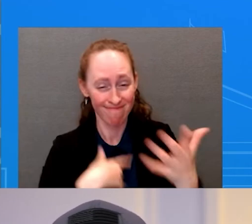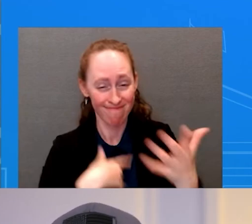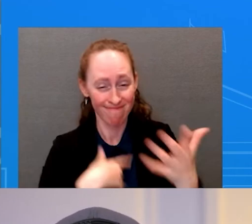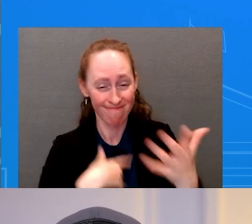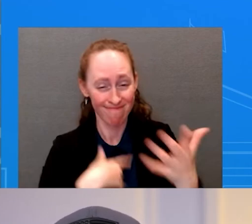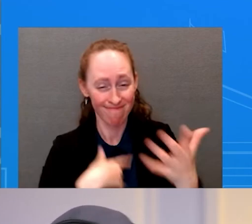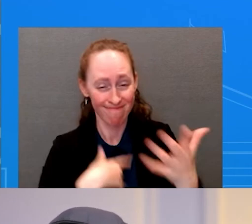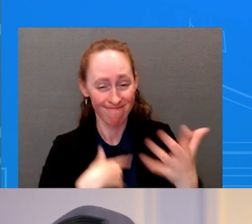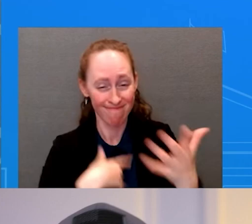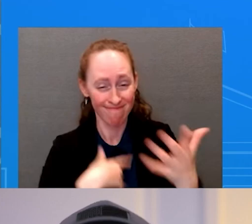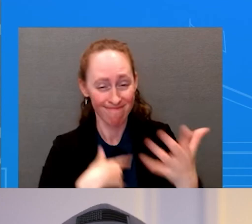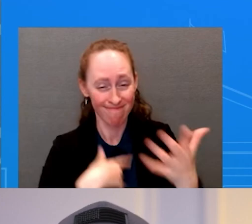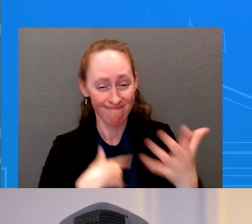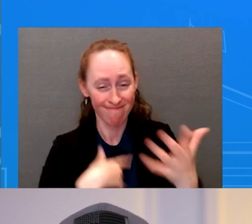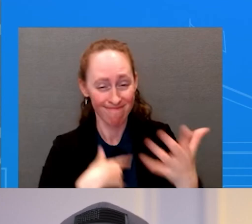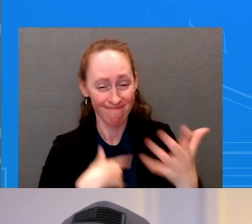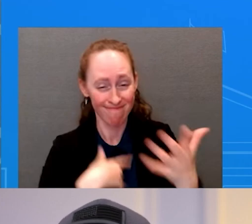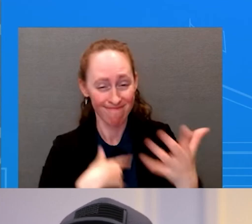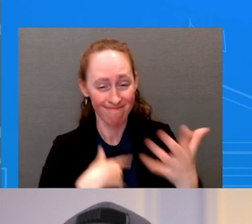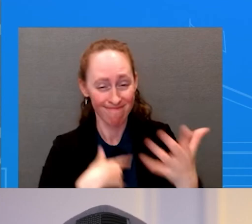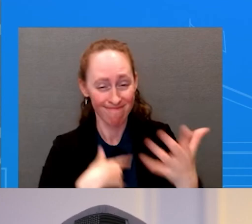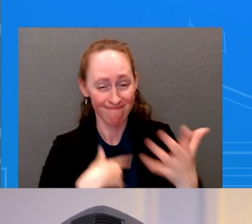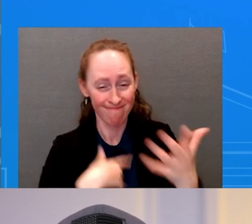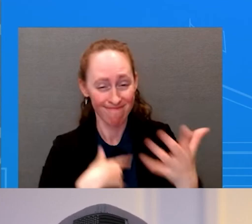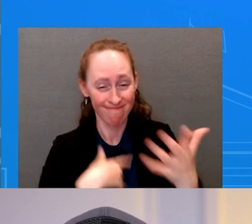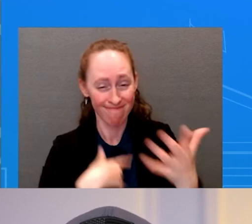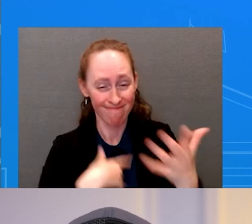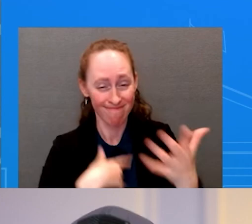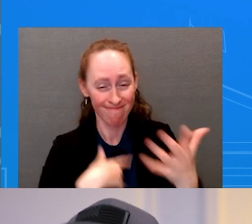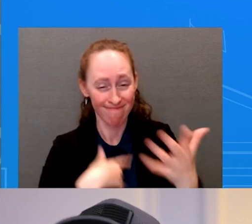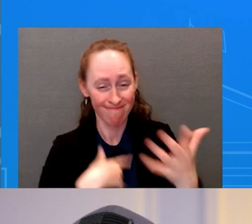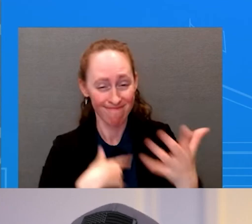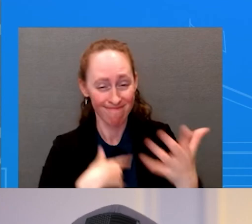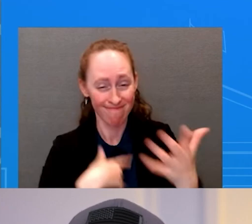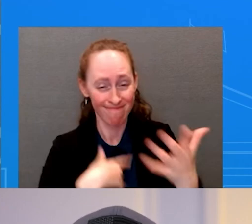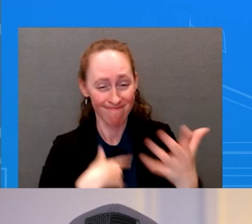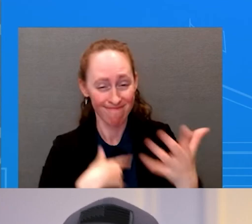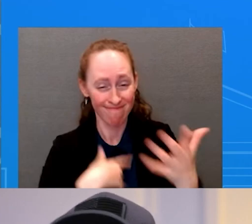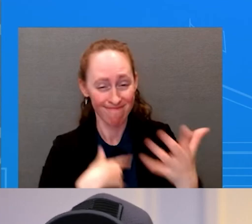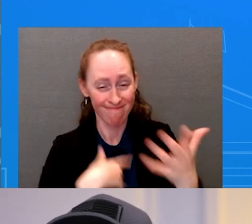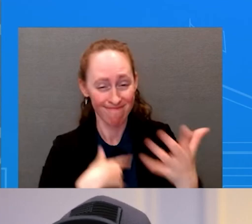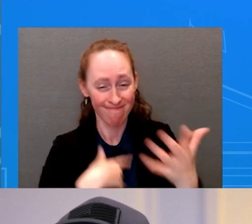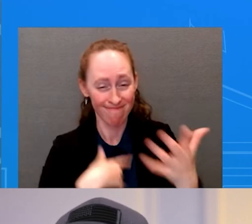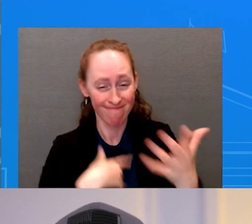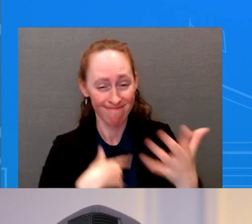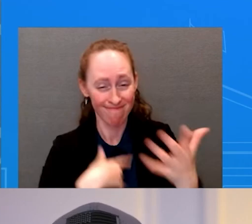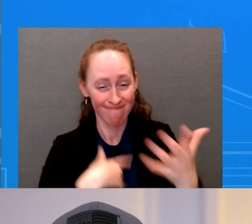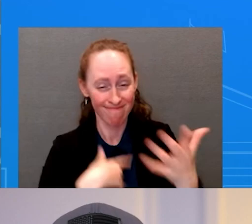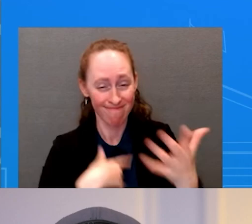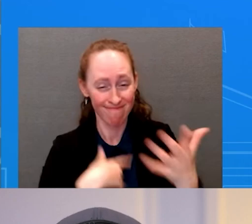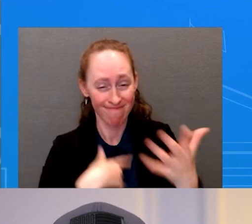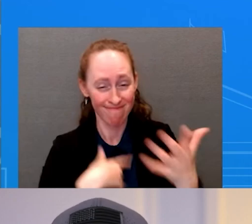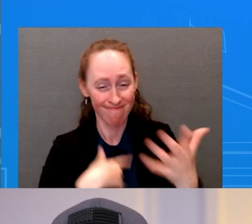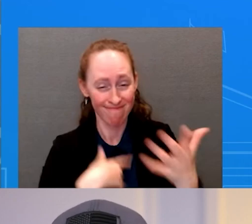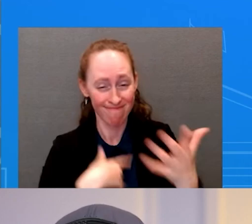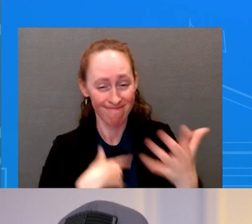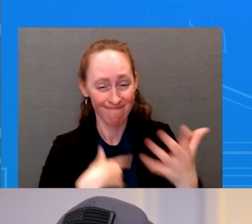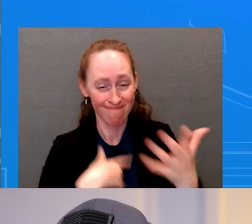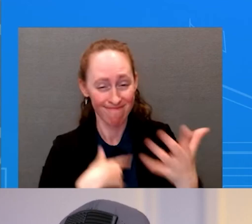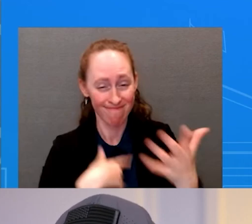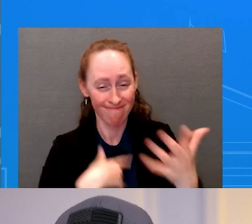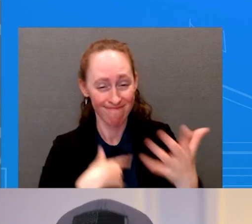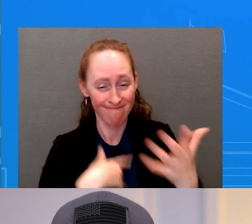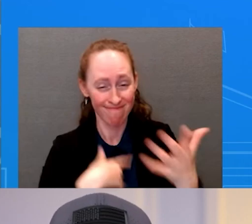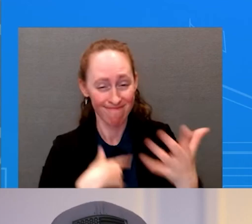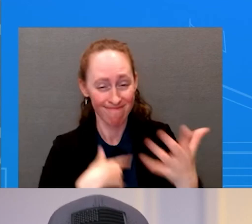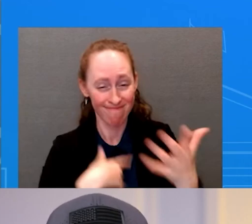Am I wrong? Am I wrong? Why do they keep saying, well, they're not willing to help us. They're not willing to do this. You have control, again, of